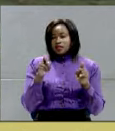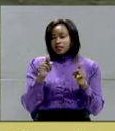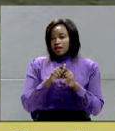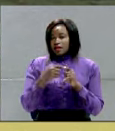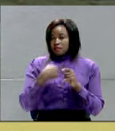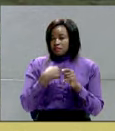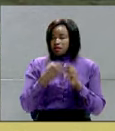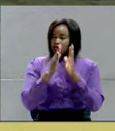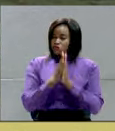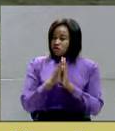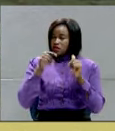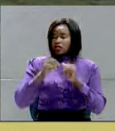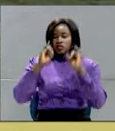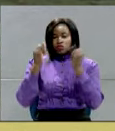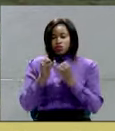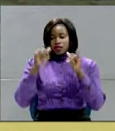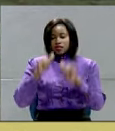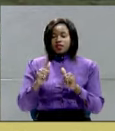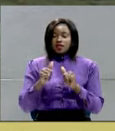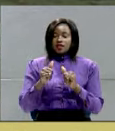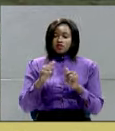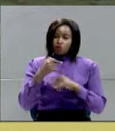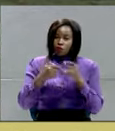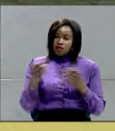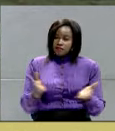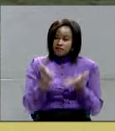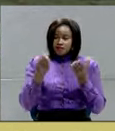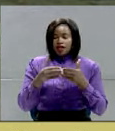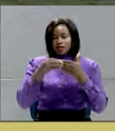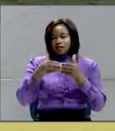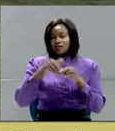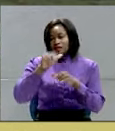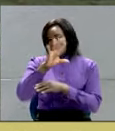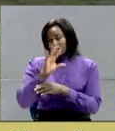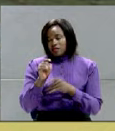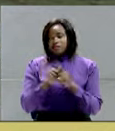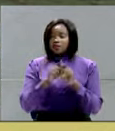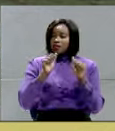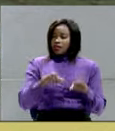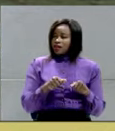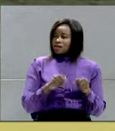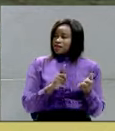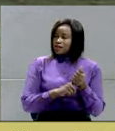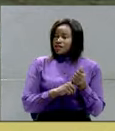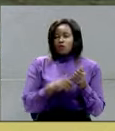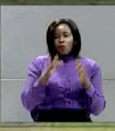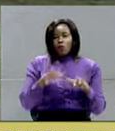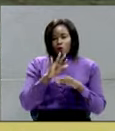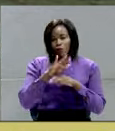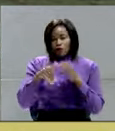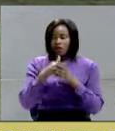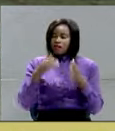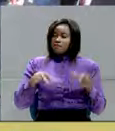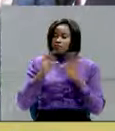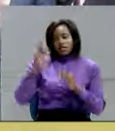young academicians and leaders in Africa so that they attain the necessary tenets of leadership to move Africa